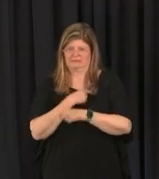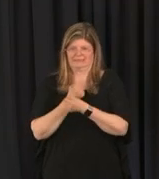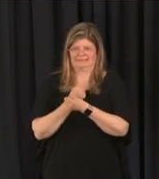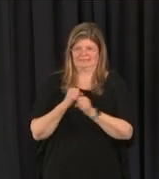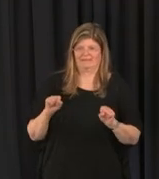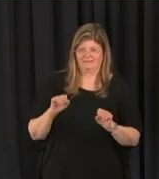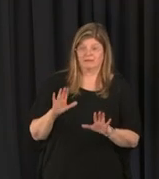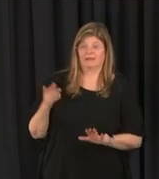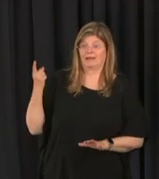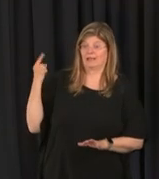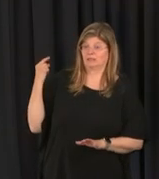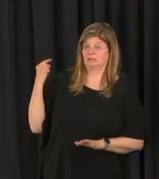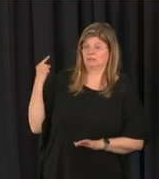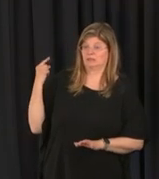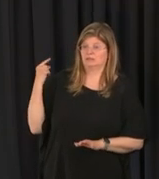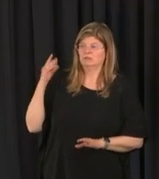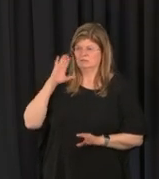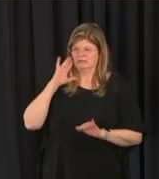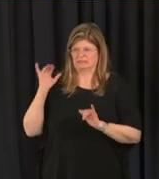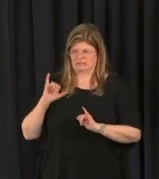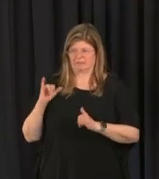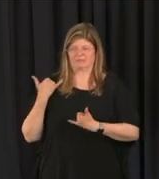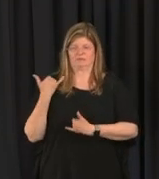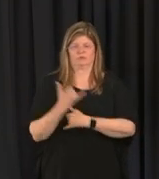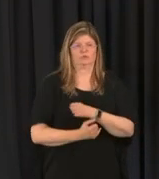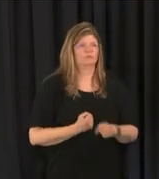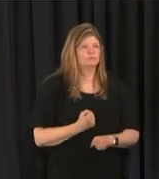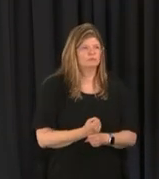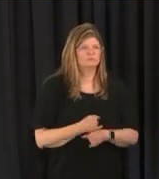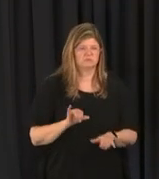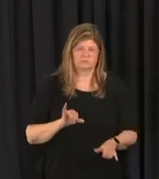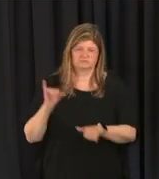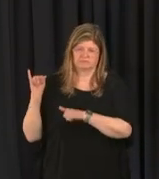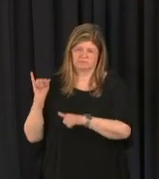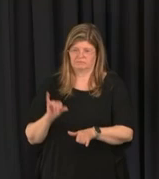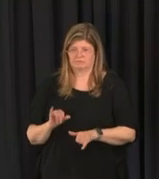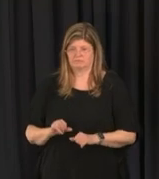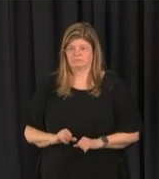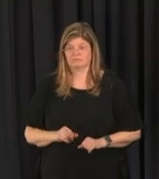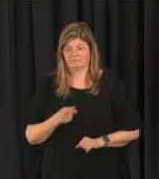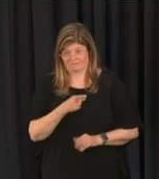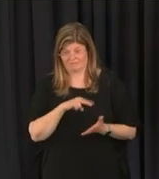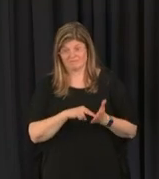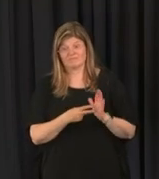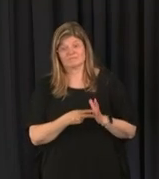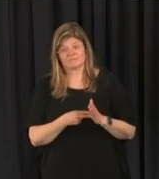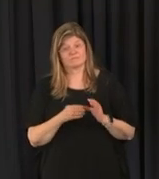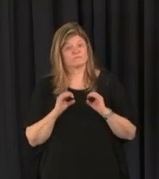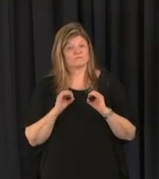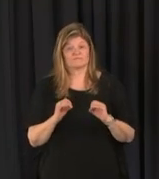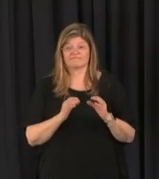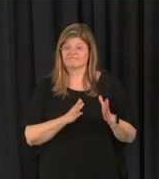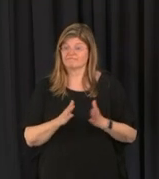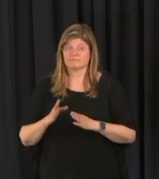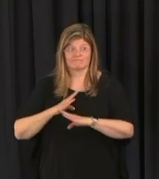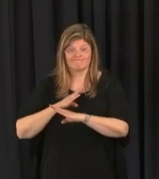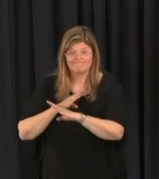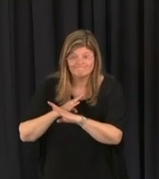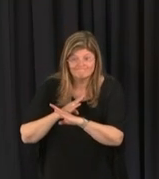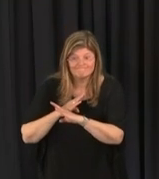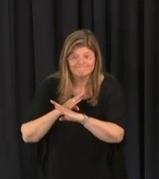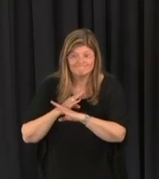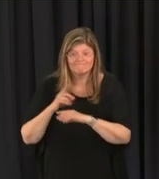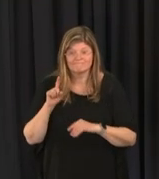spring, and we will continue to rely on them. So right now, there's no plans to restrict